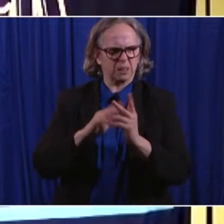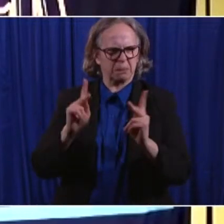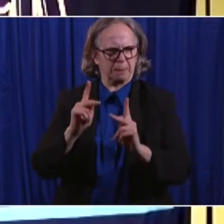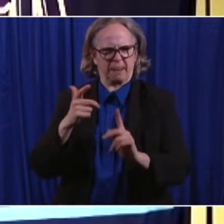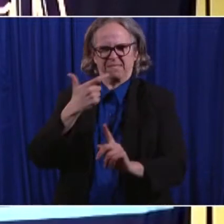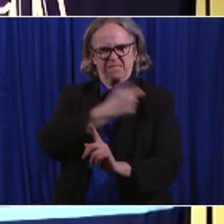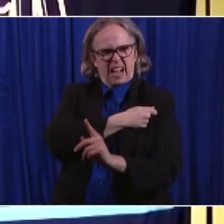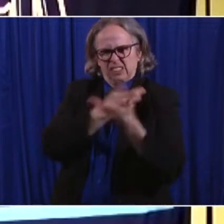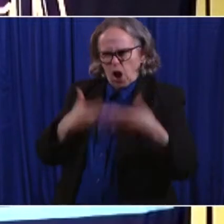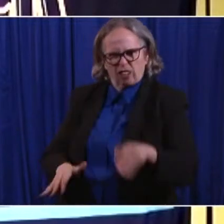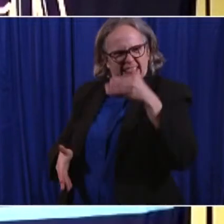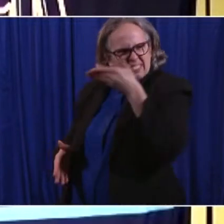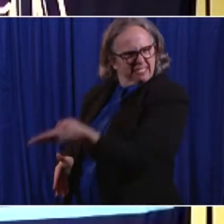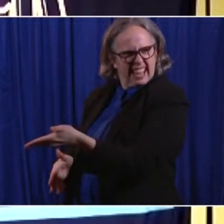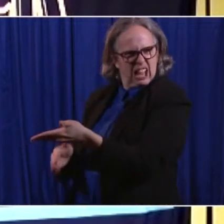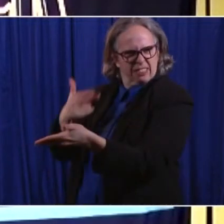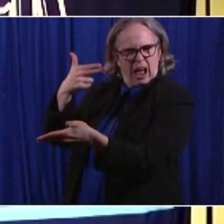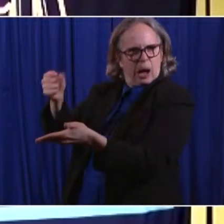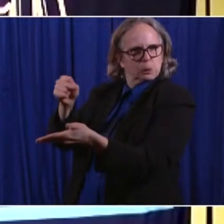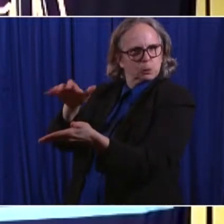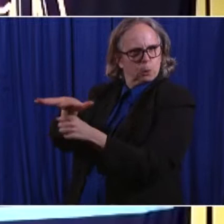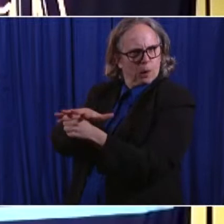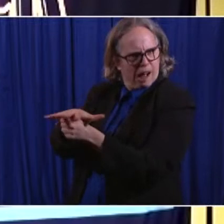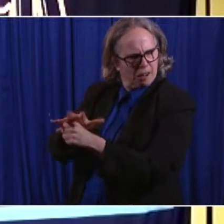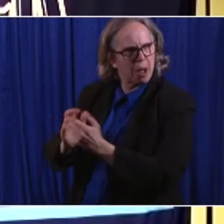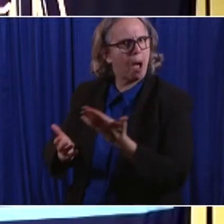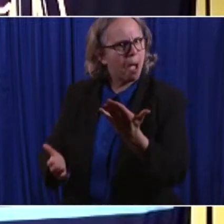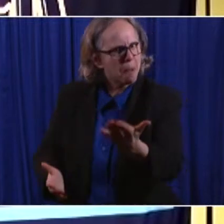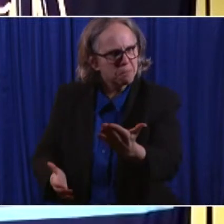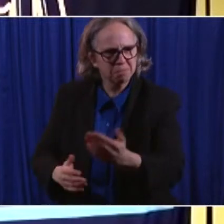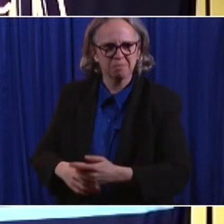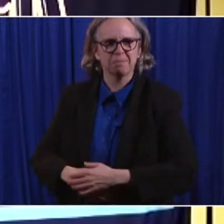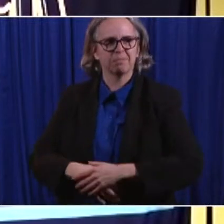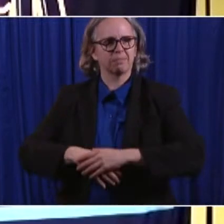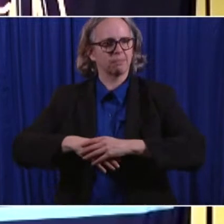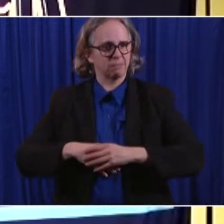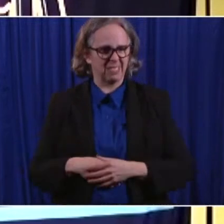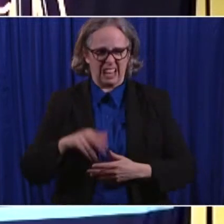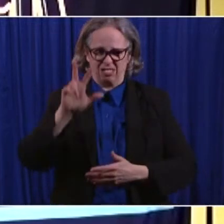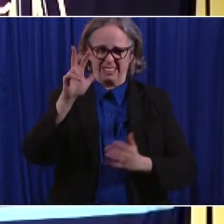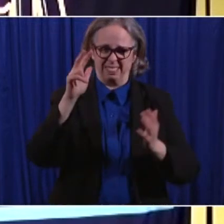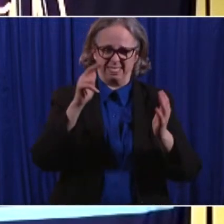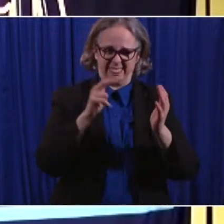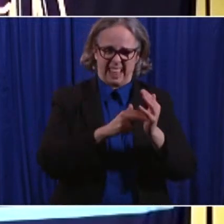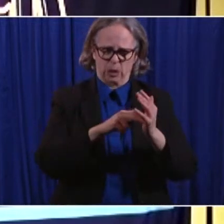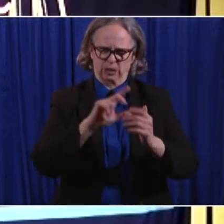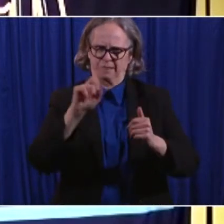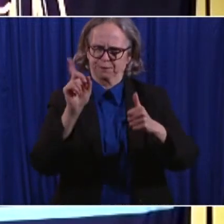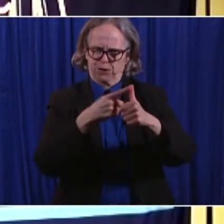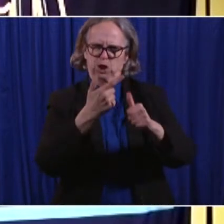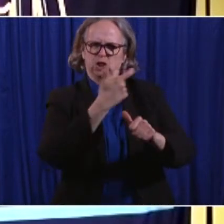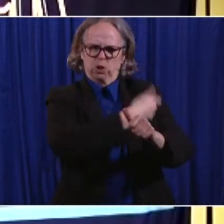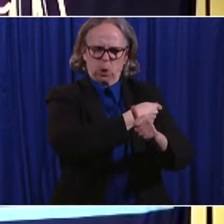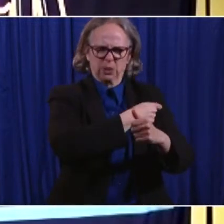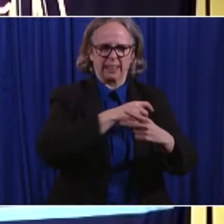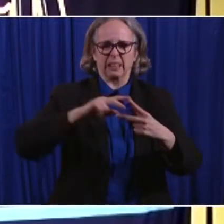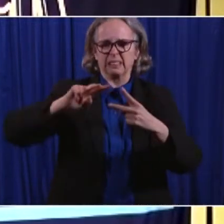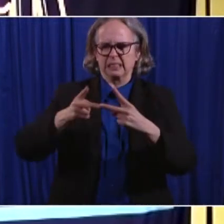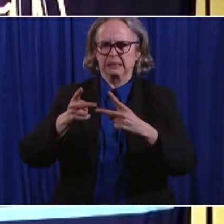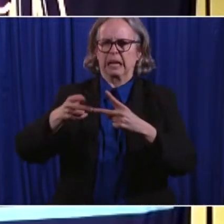3,775 are first doses. So the number of second doses is 1,848. And we're going